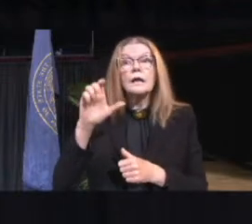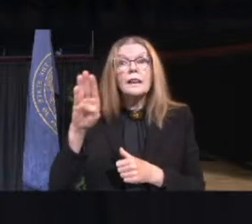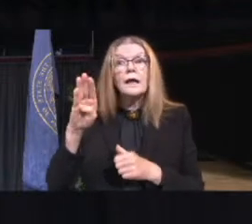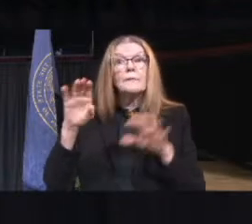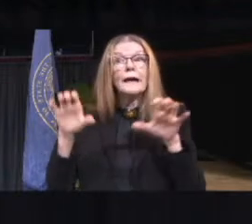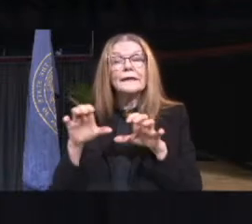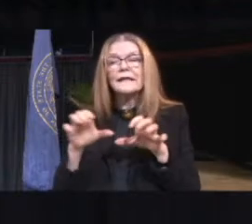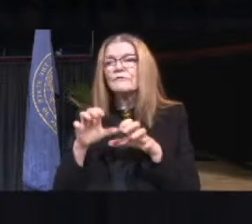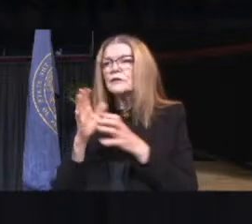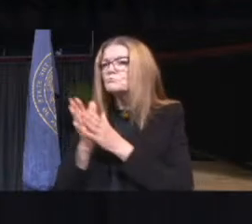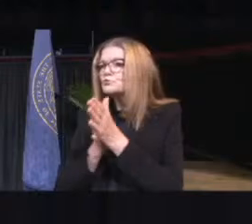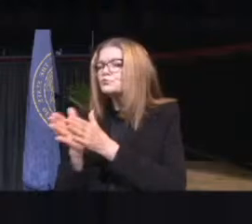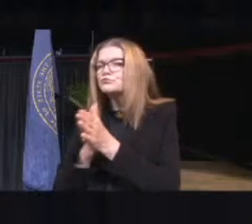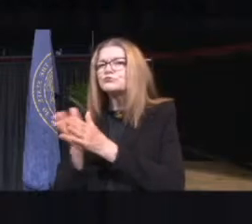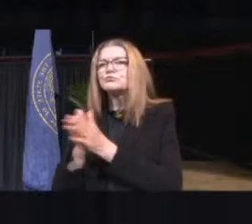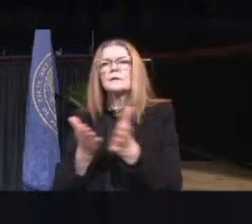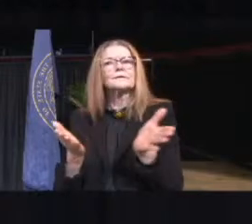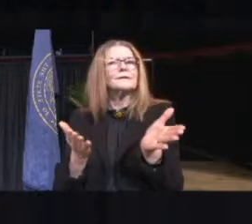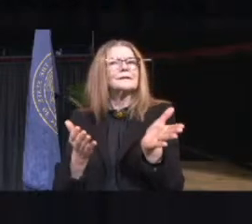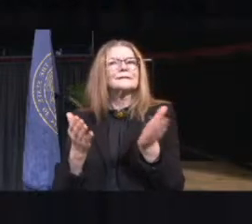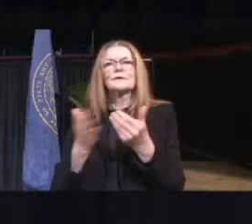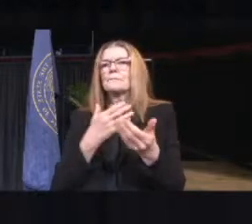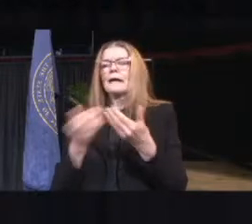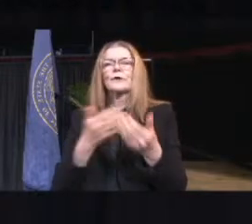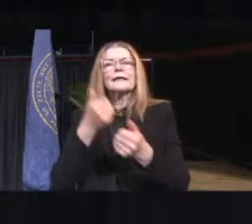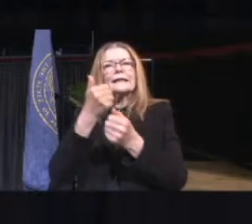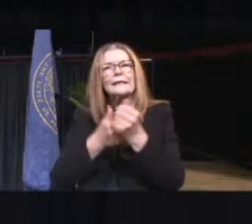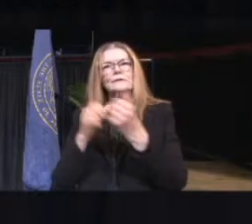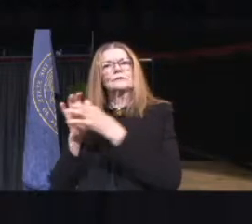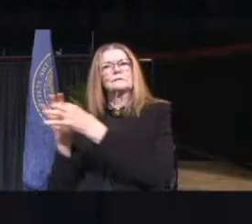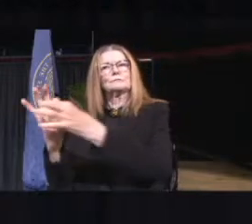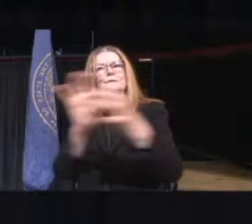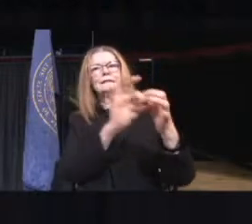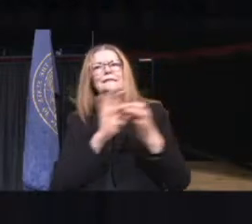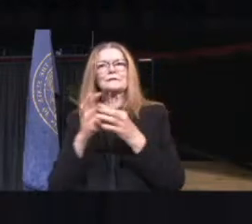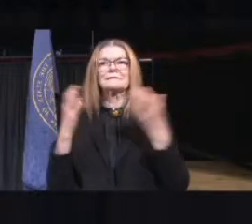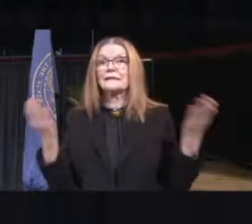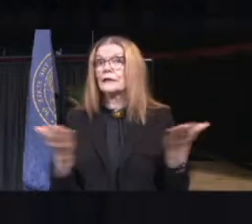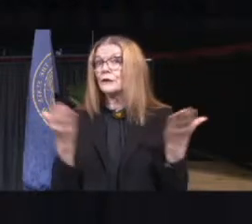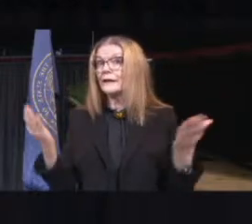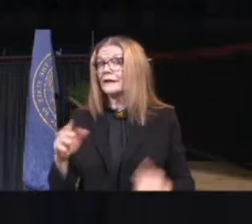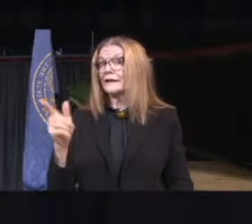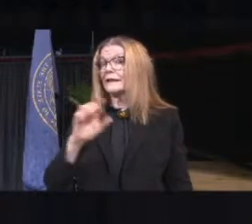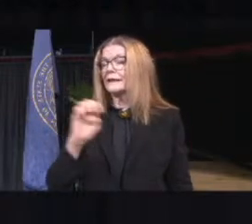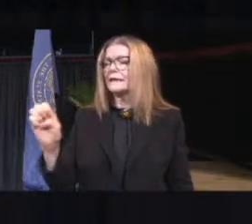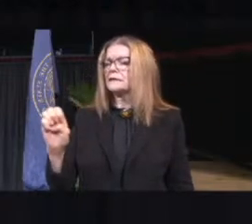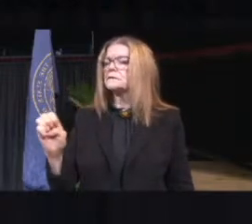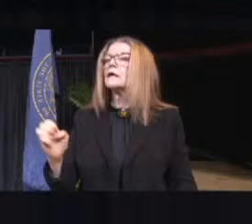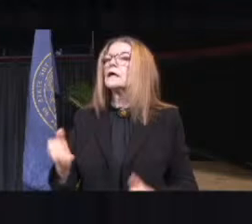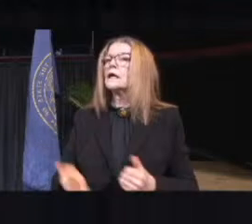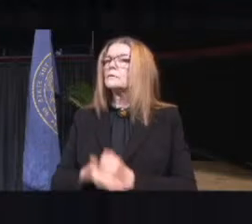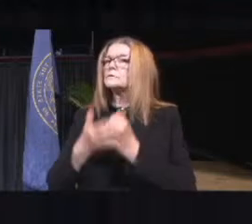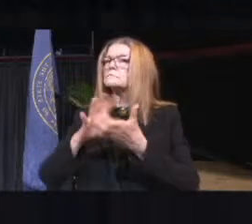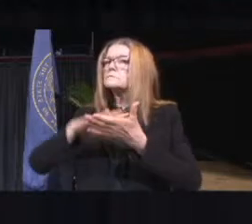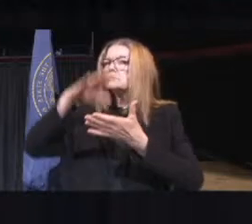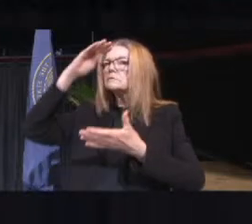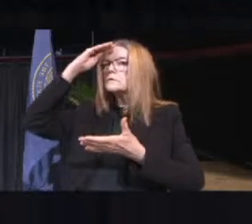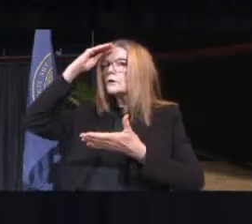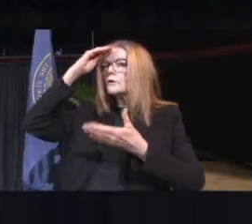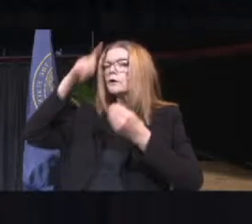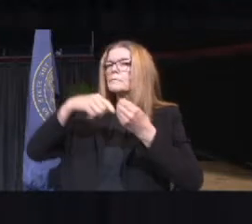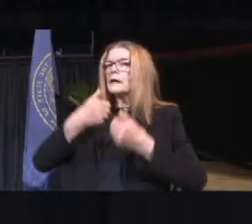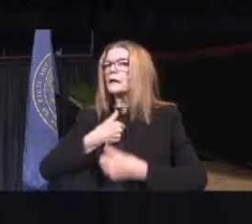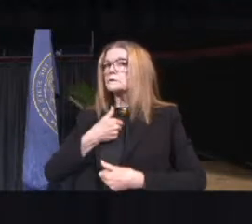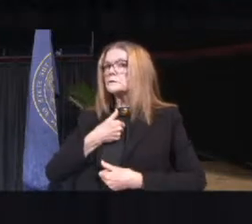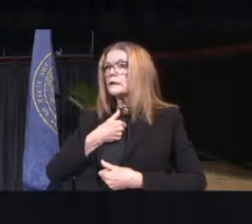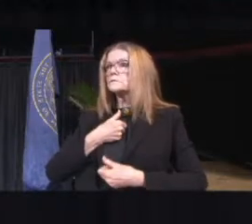class, each interaction and relationship we've built while at East has taught us more about ourselves while we learn about those around